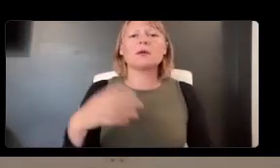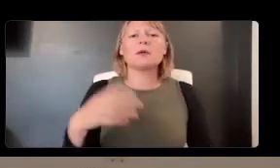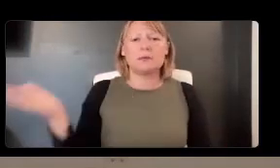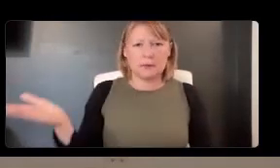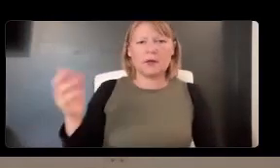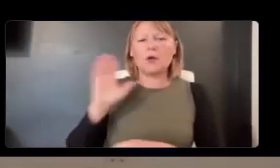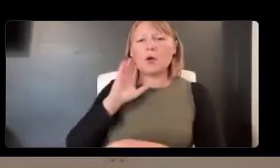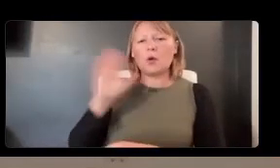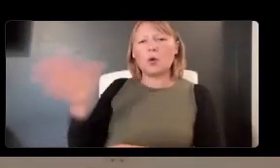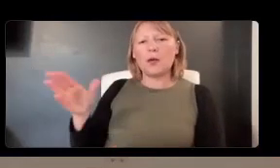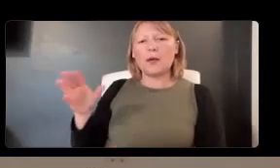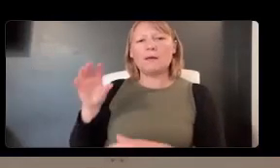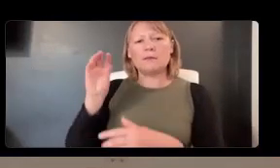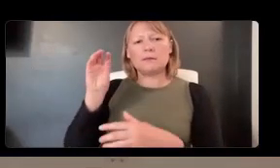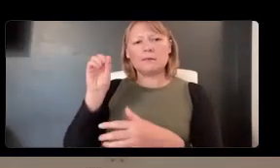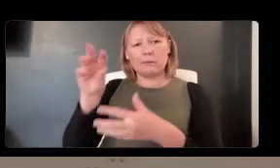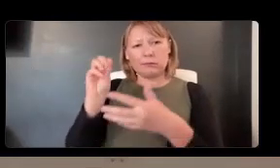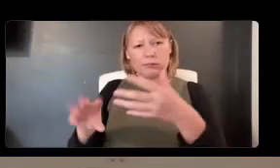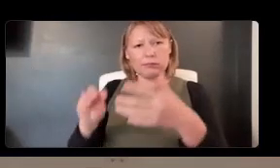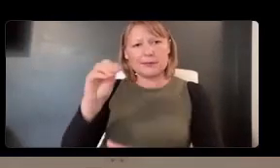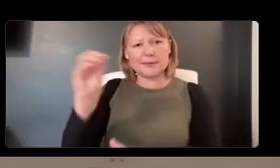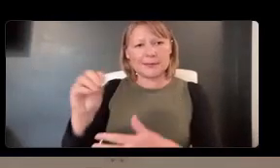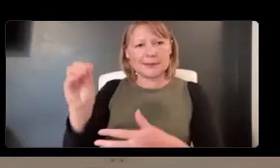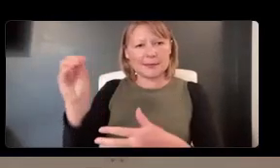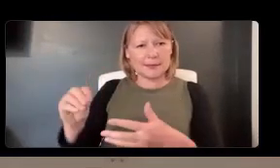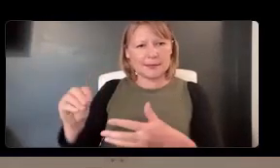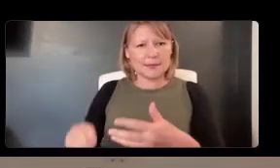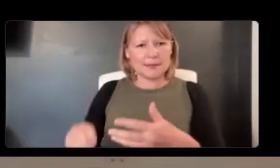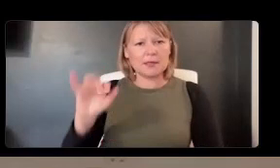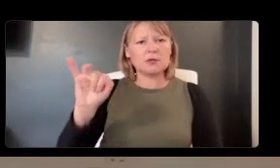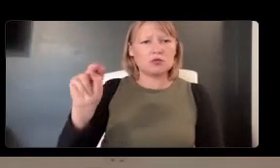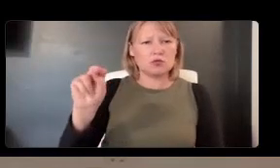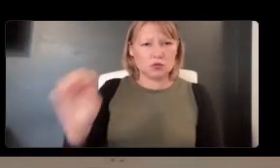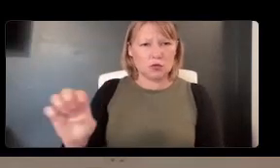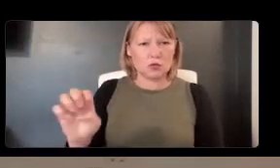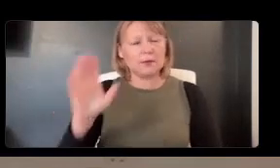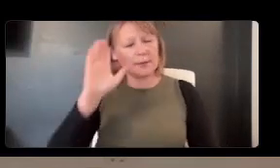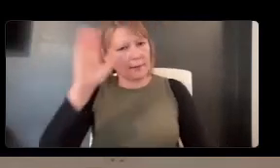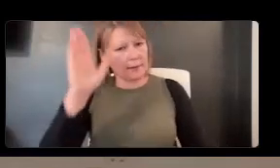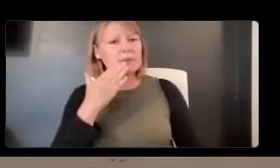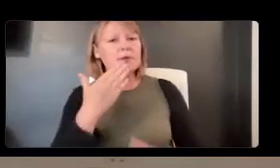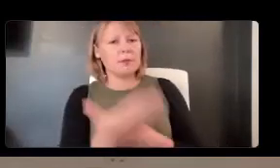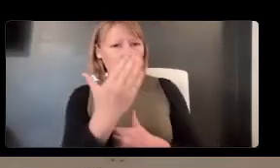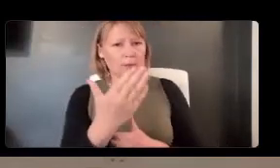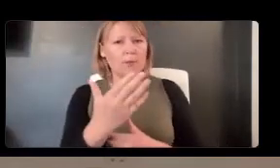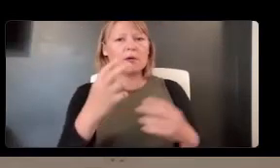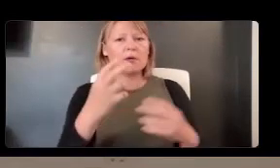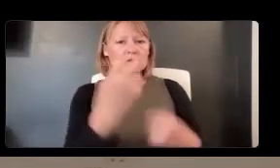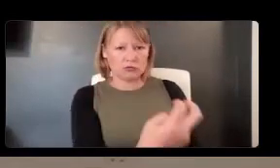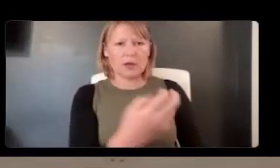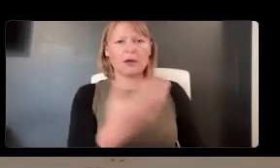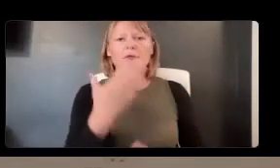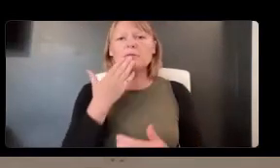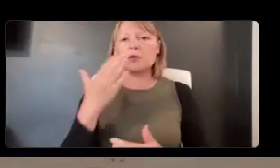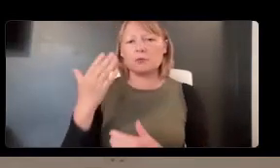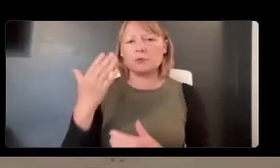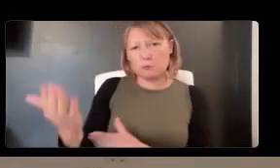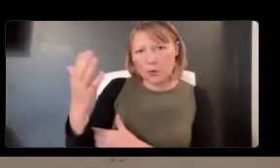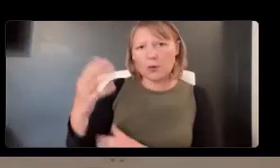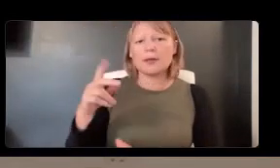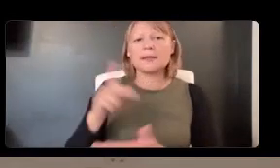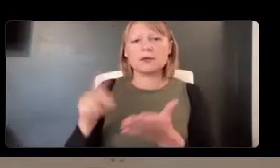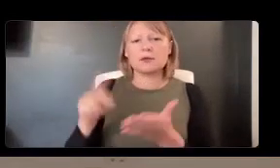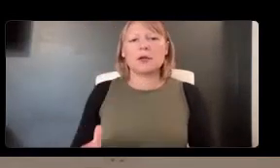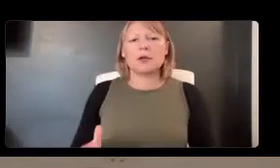the statistical and informational report for the month of June. Welcome, Heather. Good morning, Chair. Good morning, Madam Chair, Vice Chair, and board members.